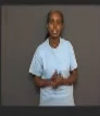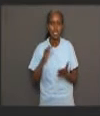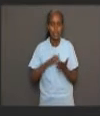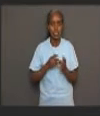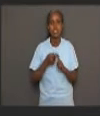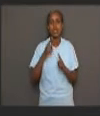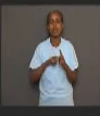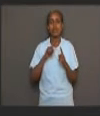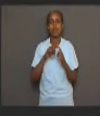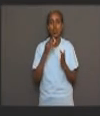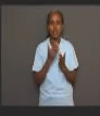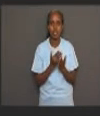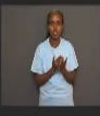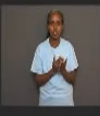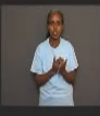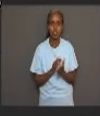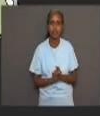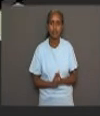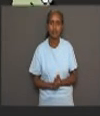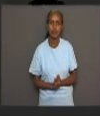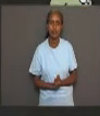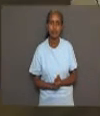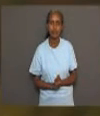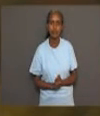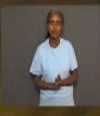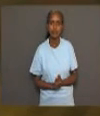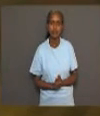Let's get back to our lesson.